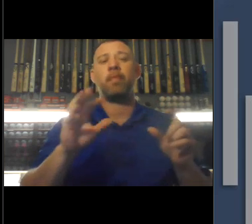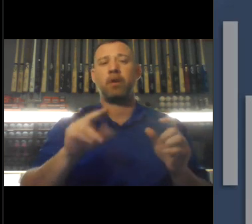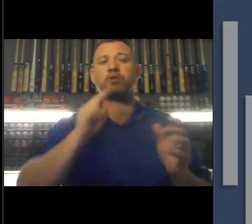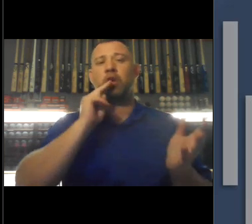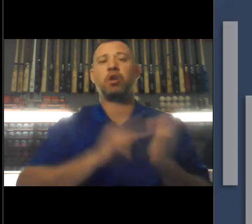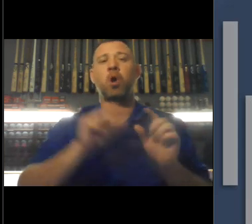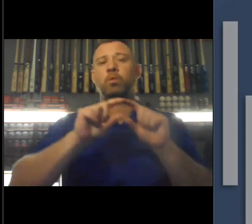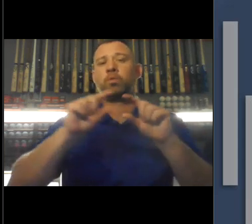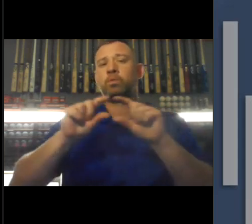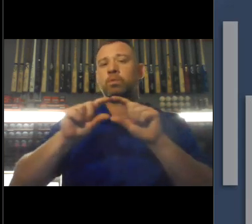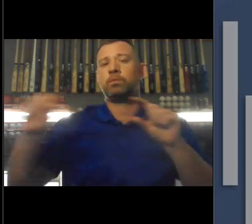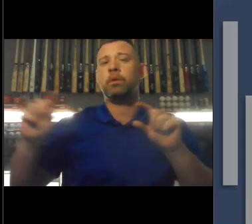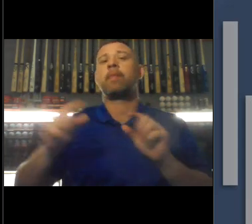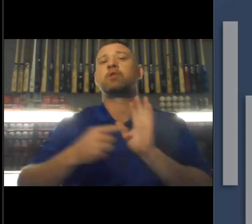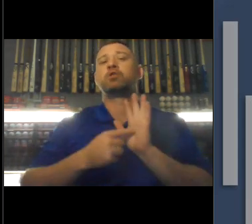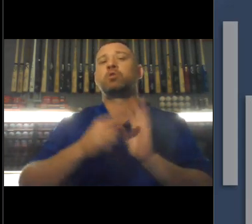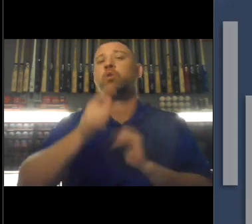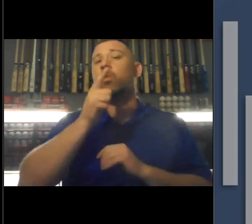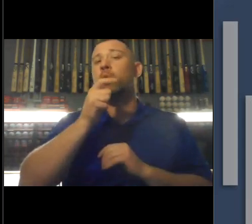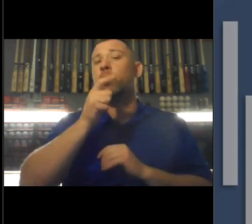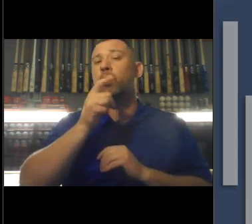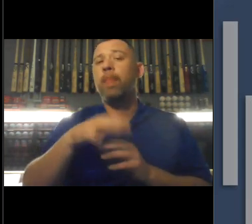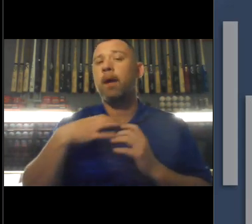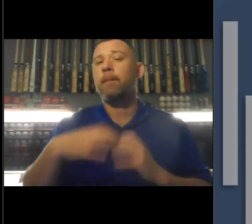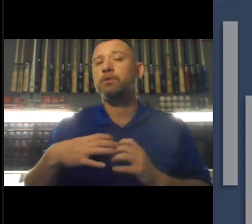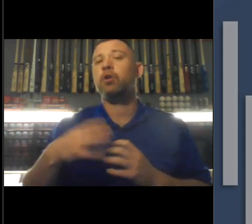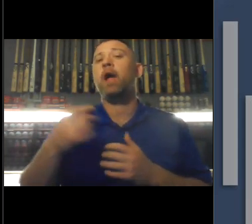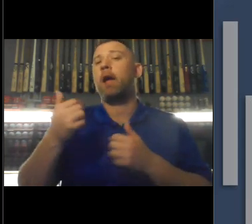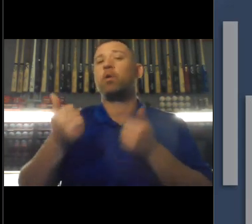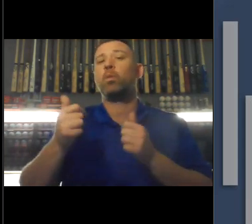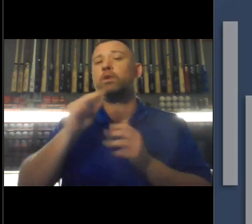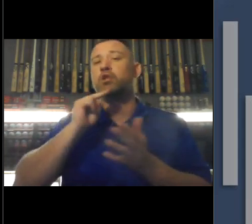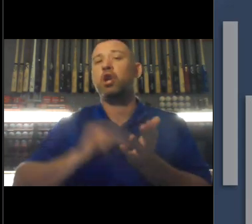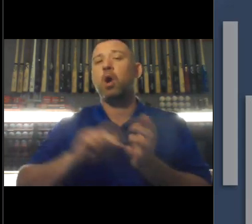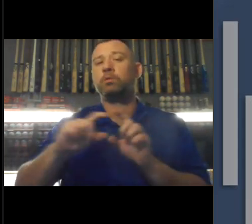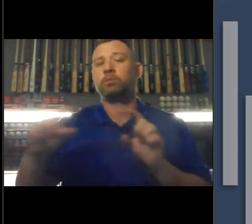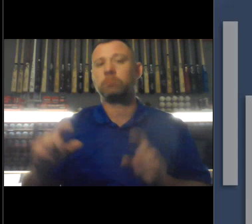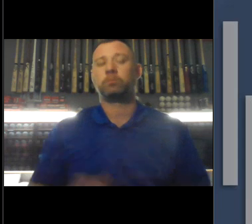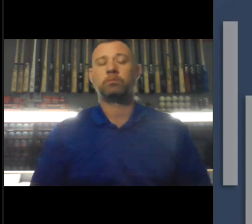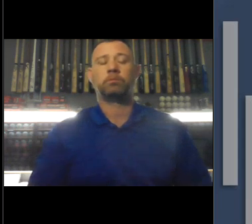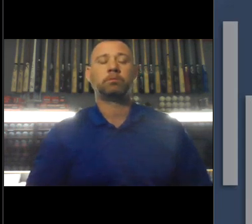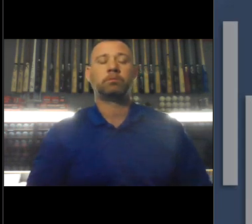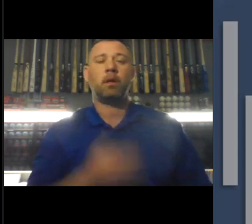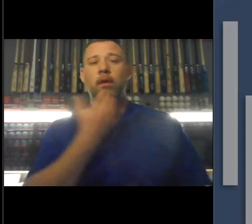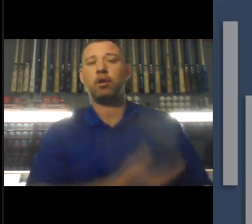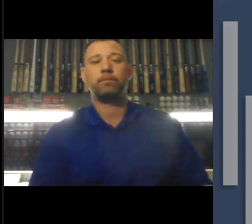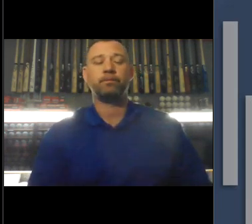that shows you who that commissioner was and which month. Wonderful. Thank you.